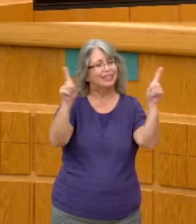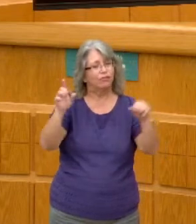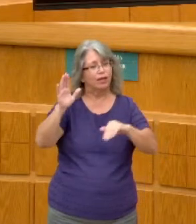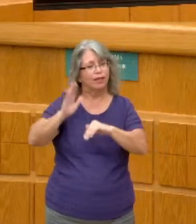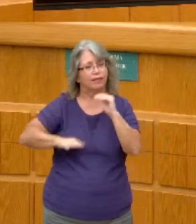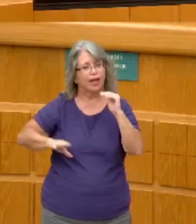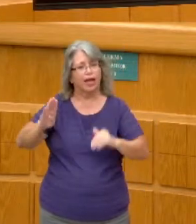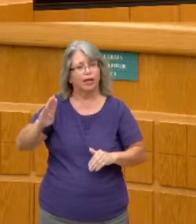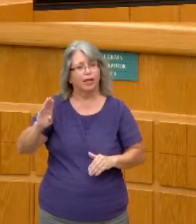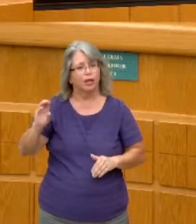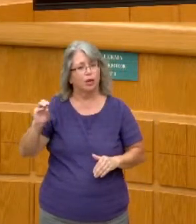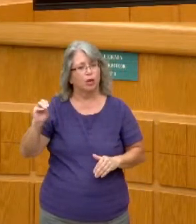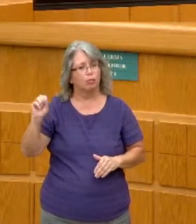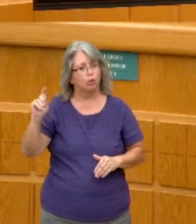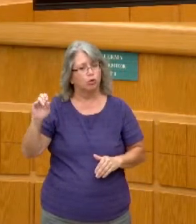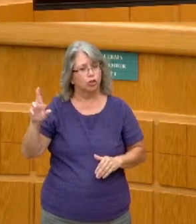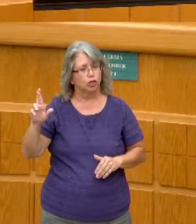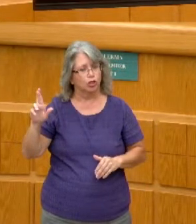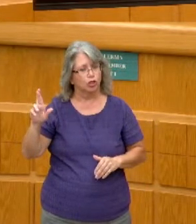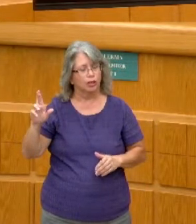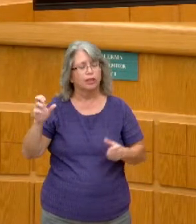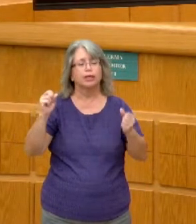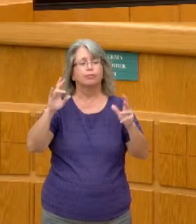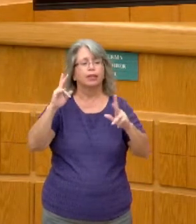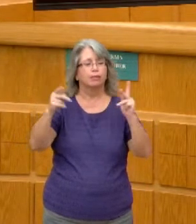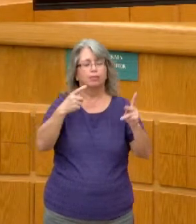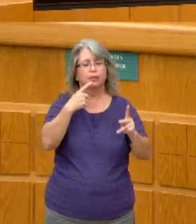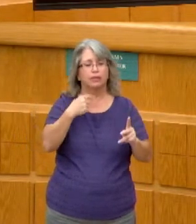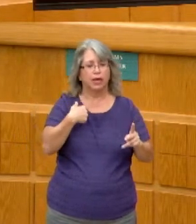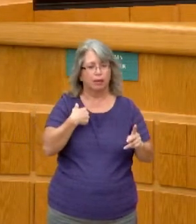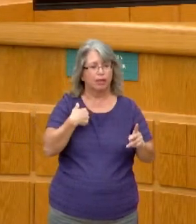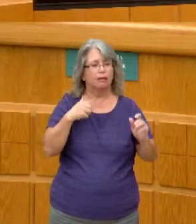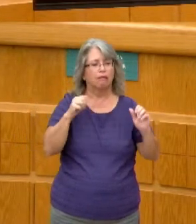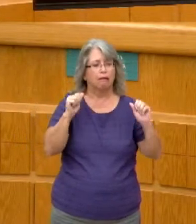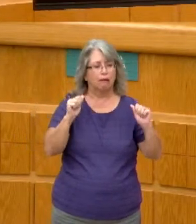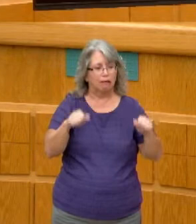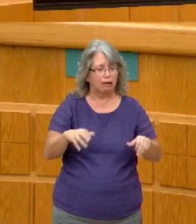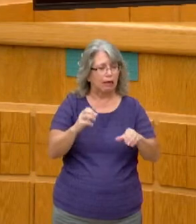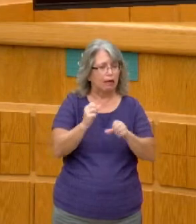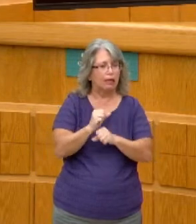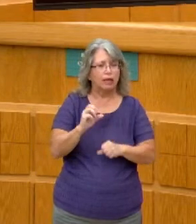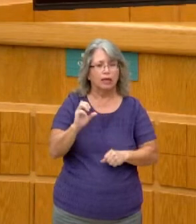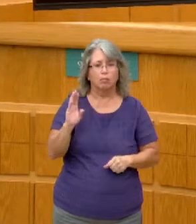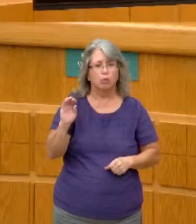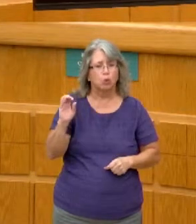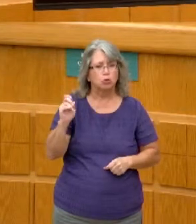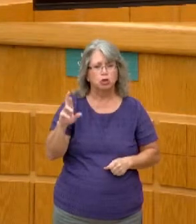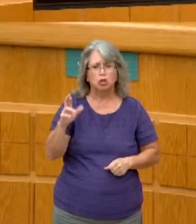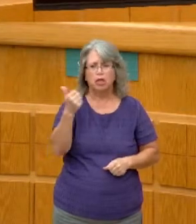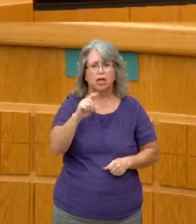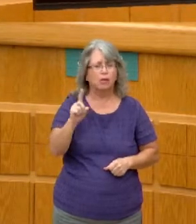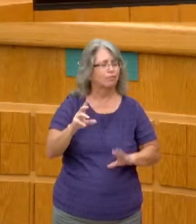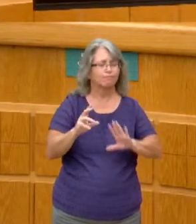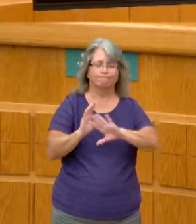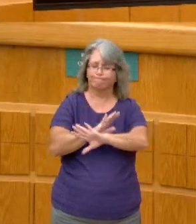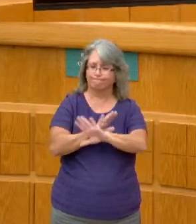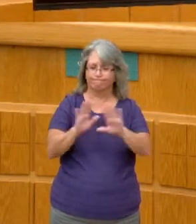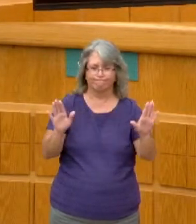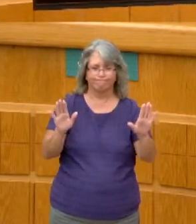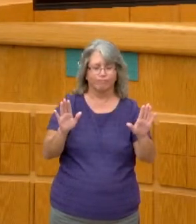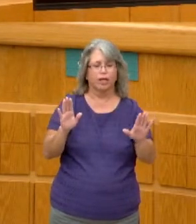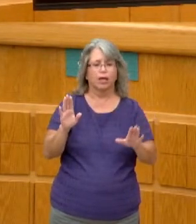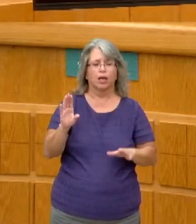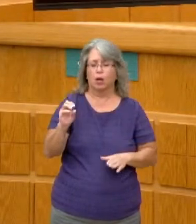me, well, I can get a booster here or there. We all get the vaccines from the same place. So if they're not approved for the health department, they're not approved